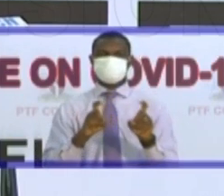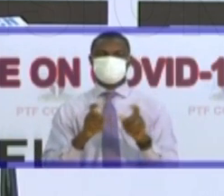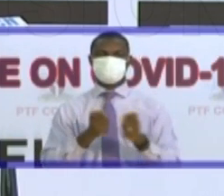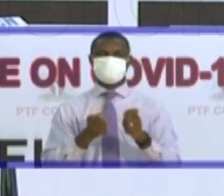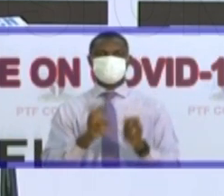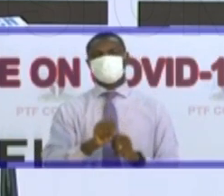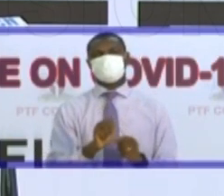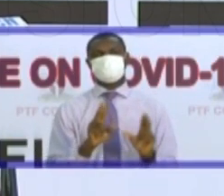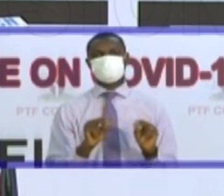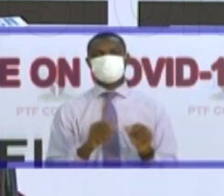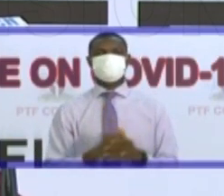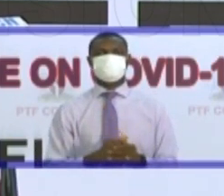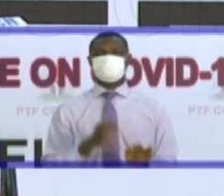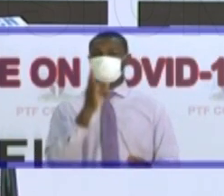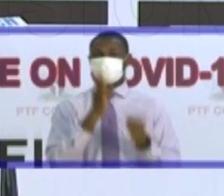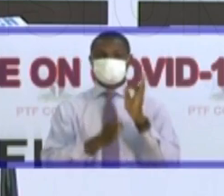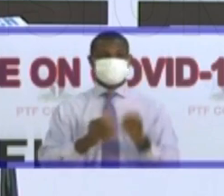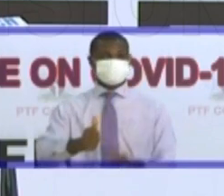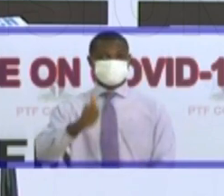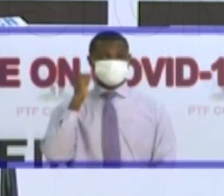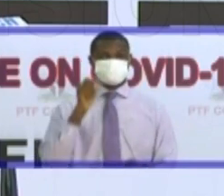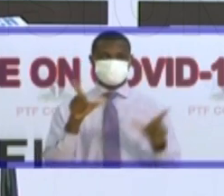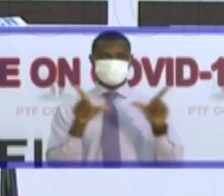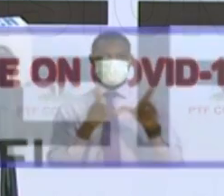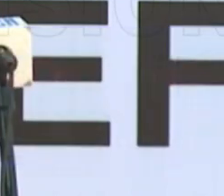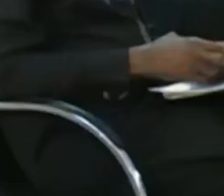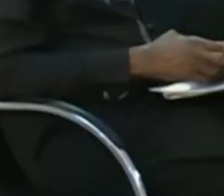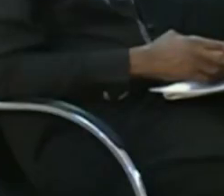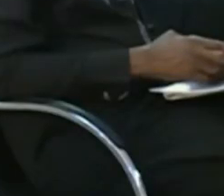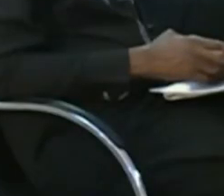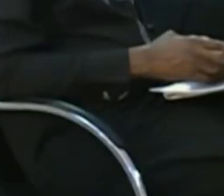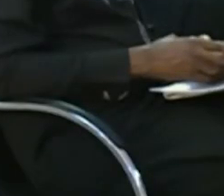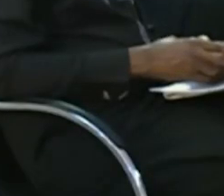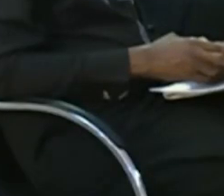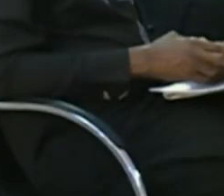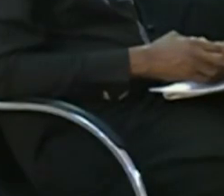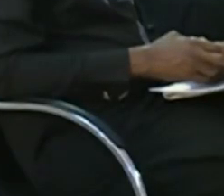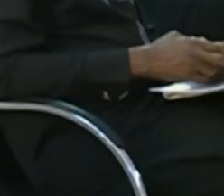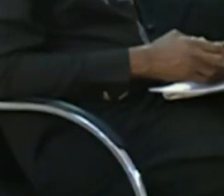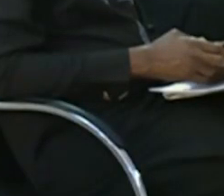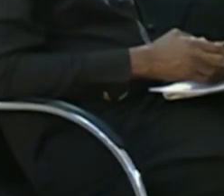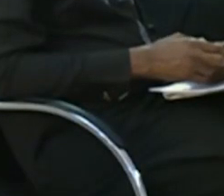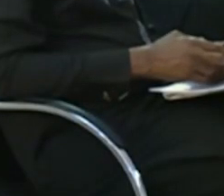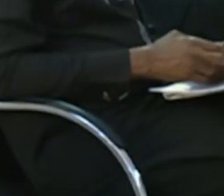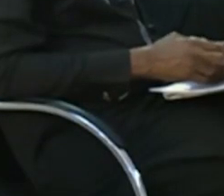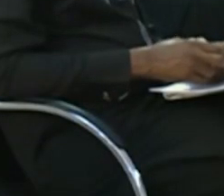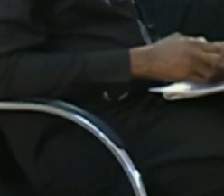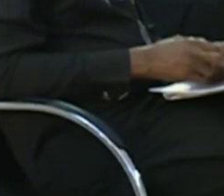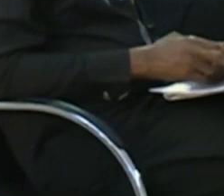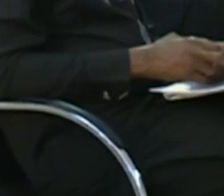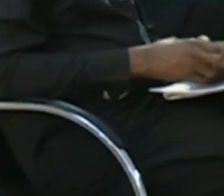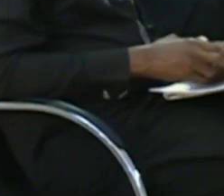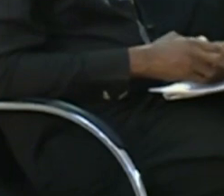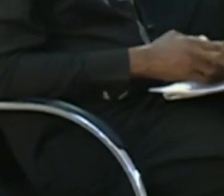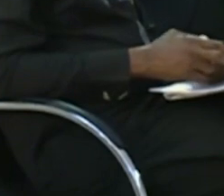Otherwise, their licenses may be cancelled. Private hospitals desiring to manage COVID-19